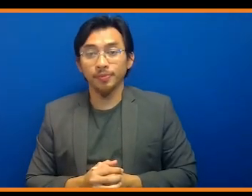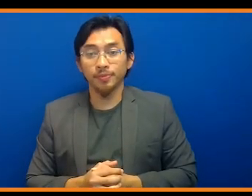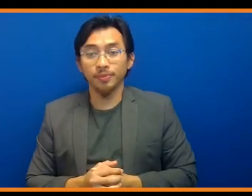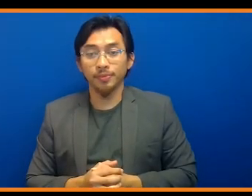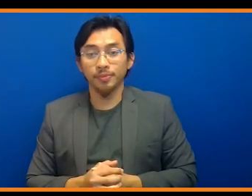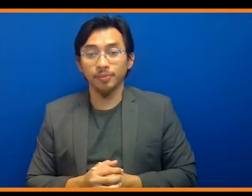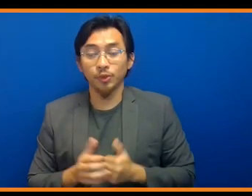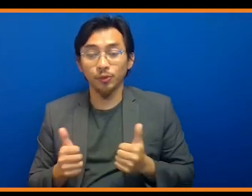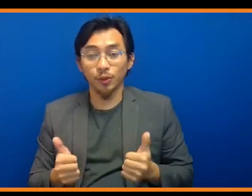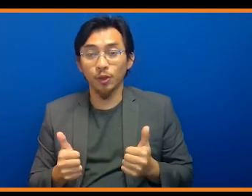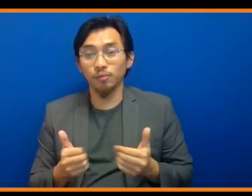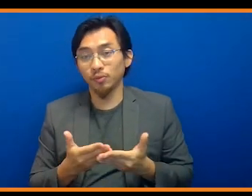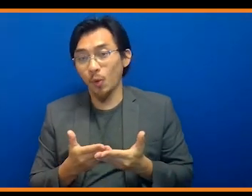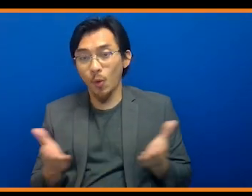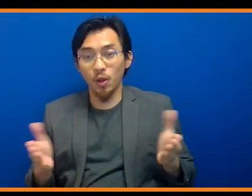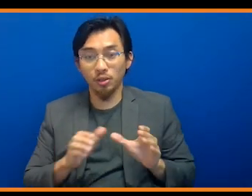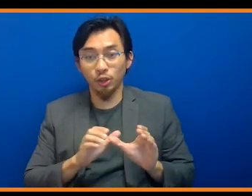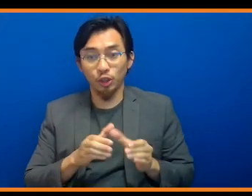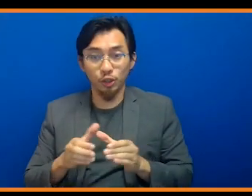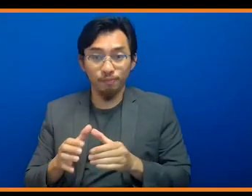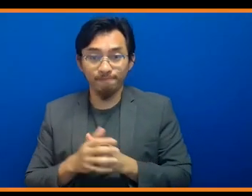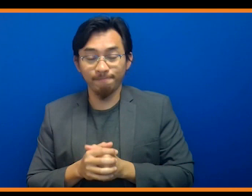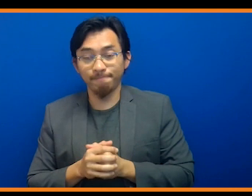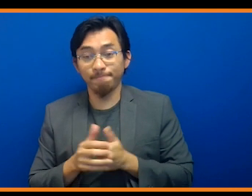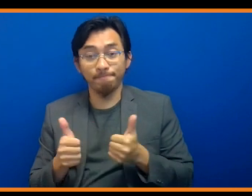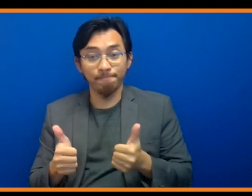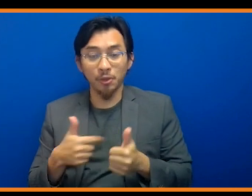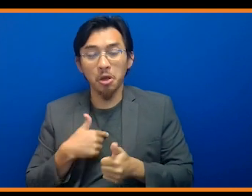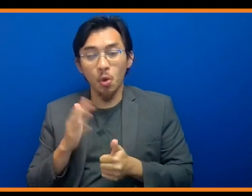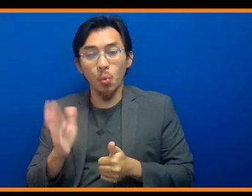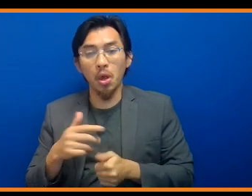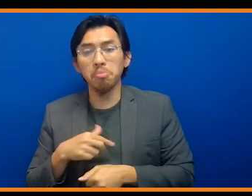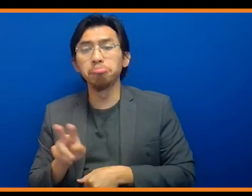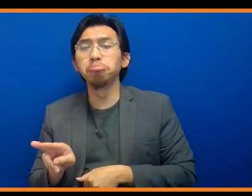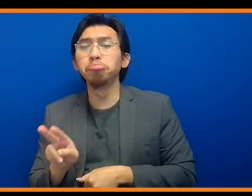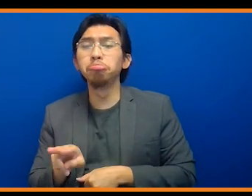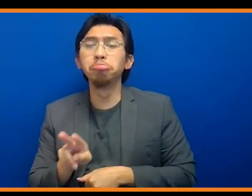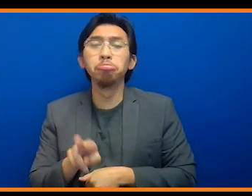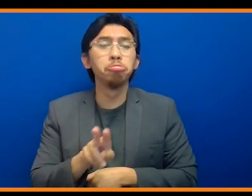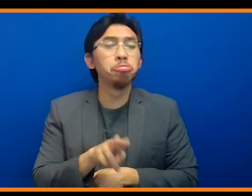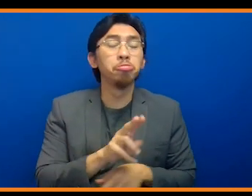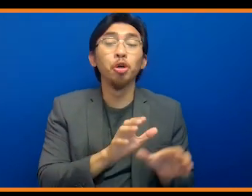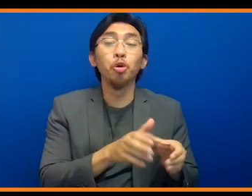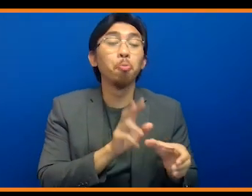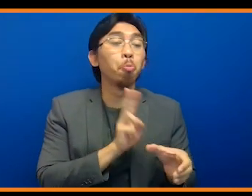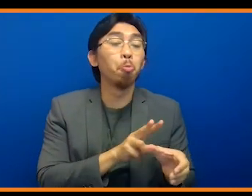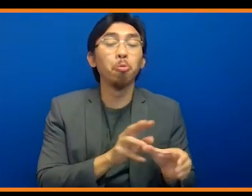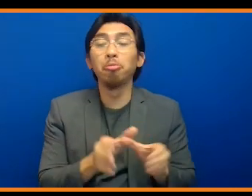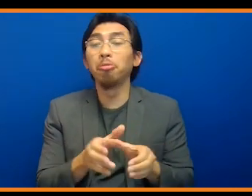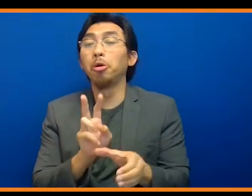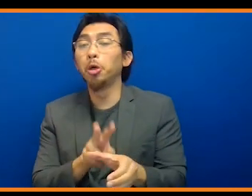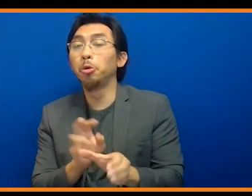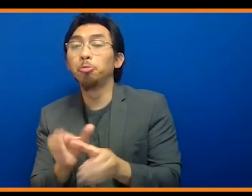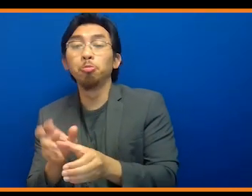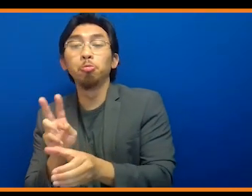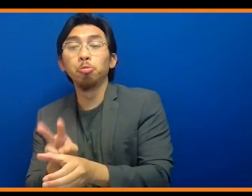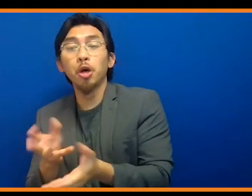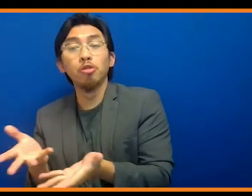groups. I will walk around the group to check on the discussion with you guys.